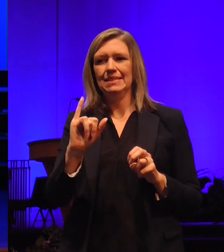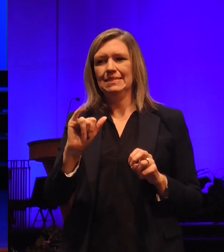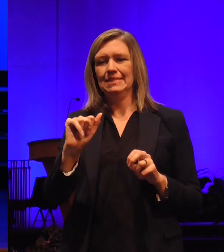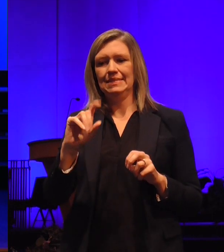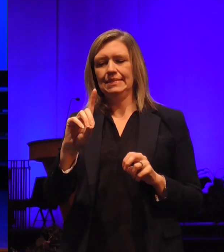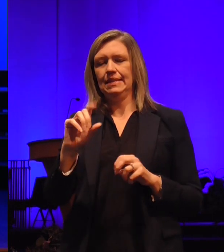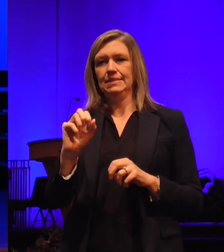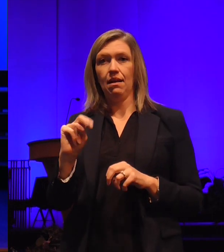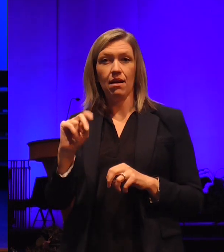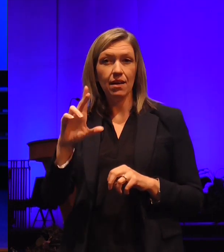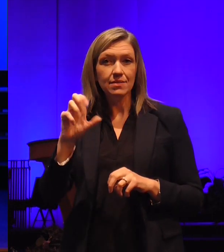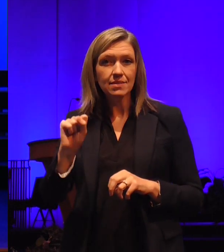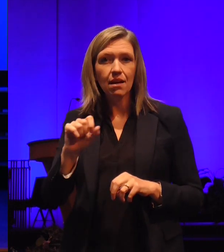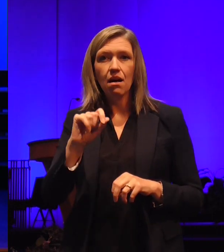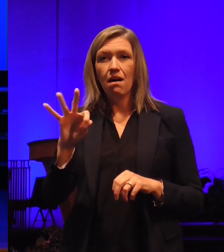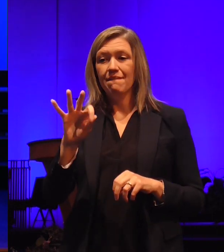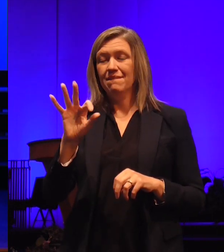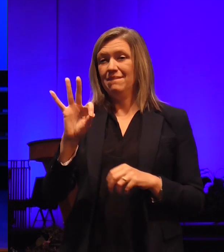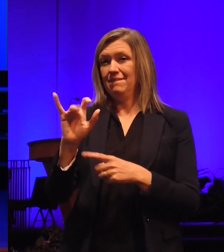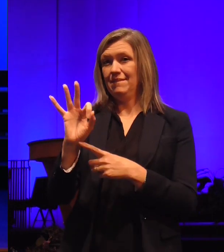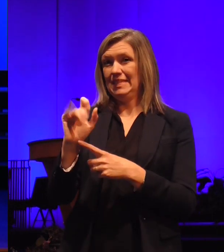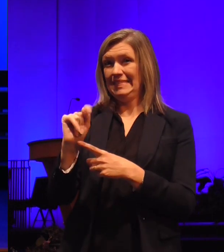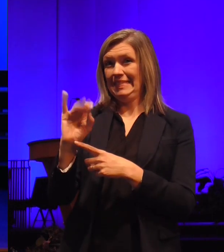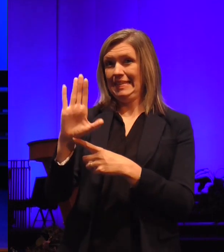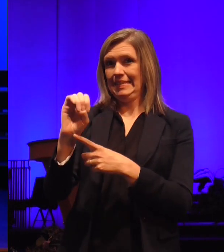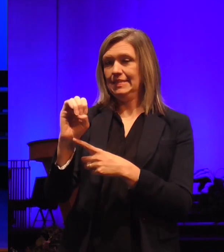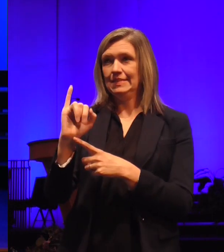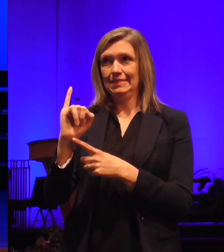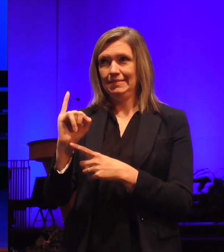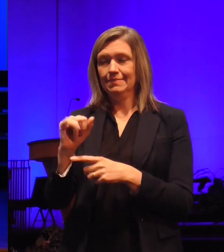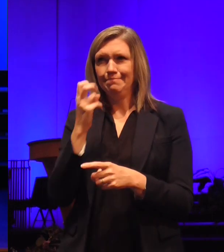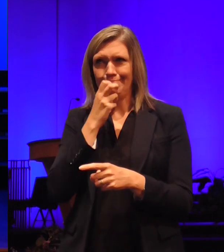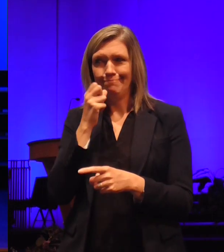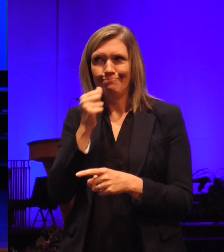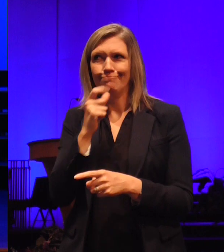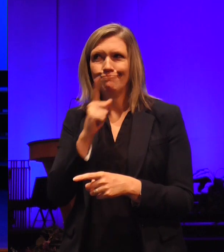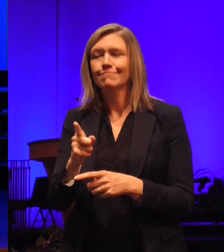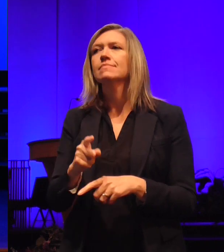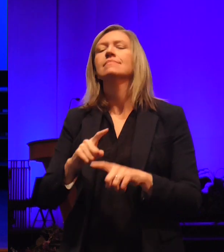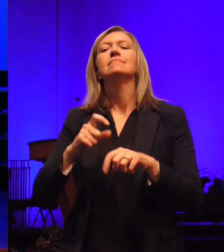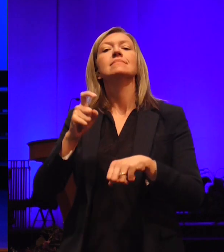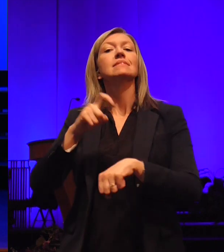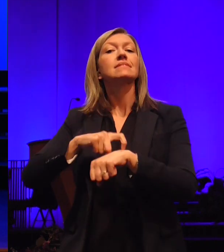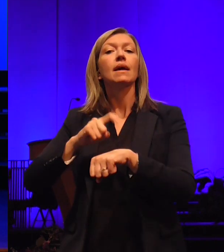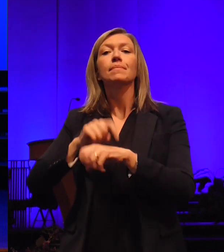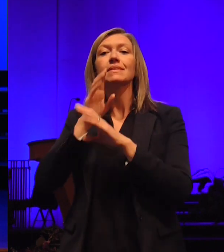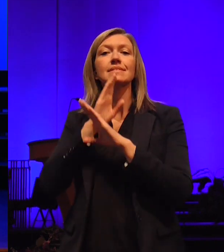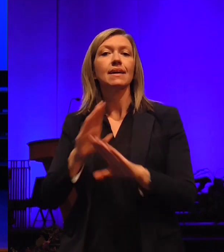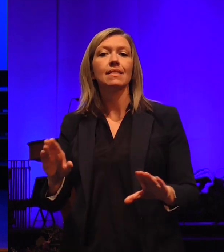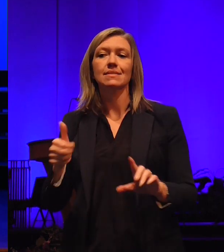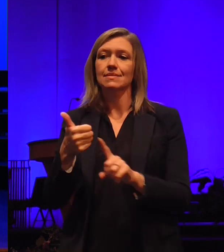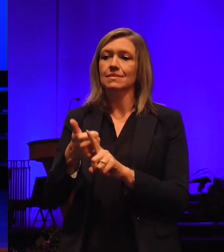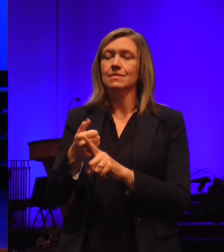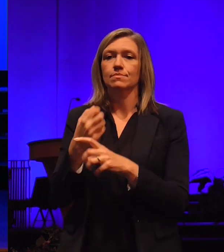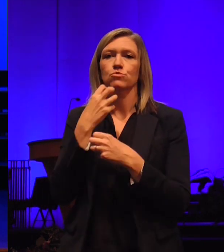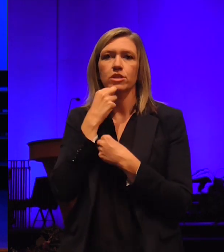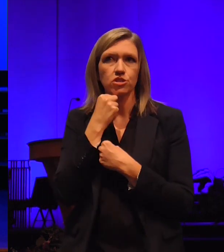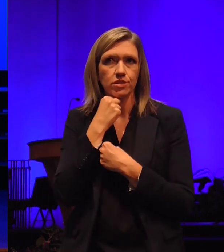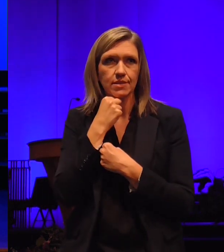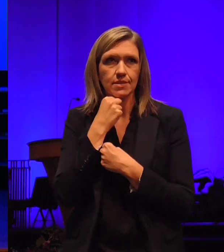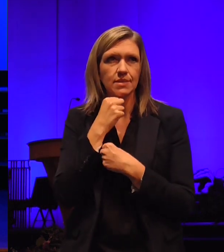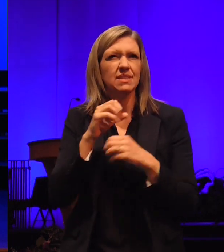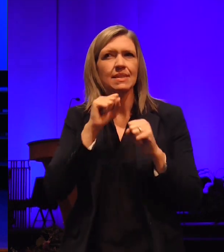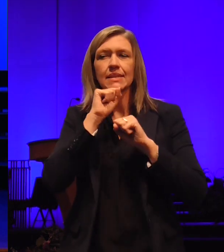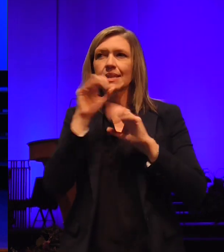of Phokicé, don't quote me on that, who said, "Timely silence, then, is precious, for it is